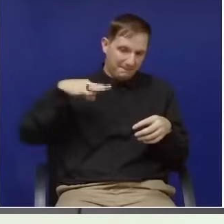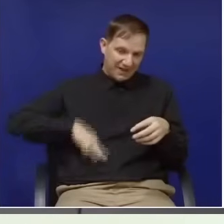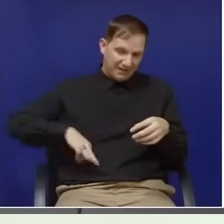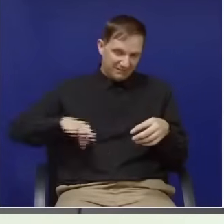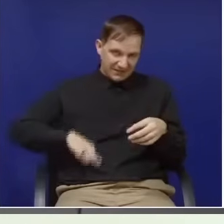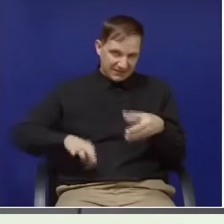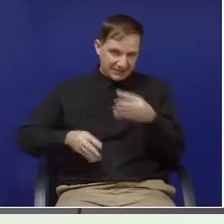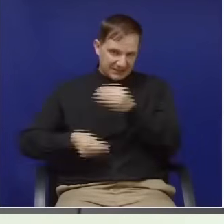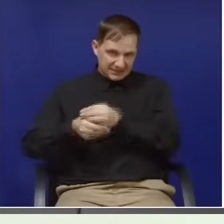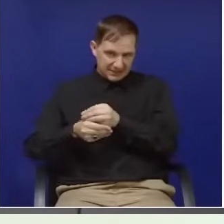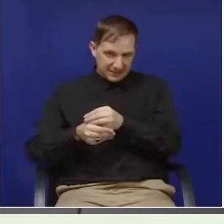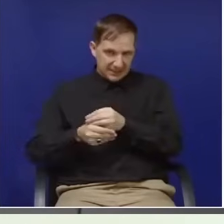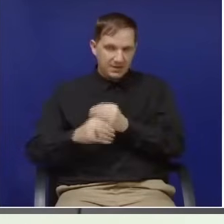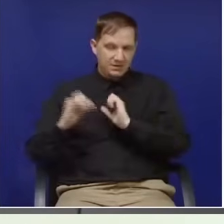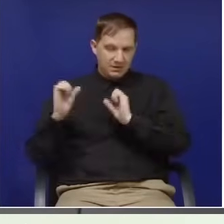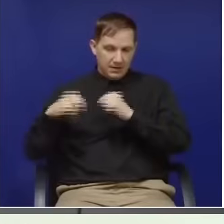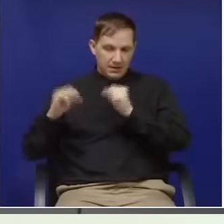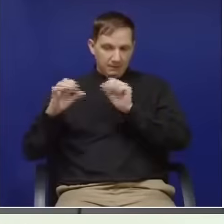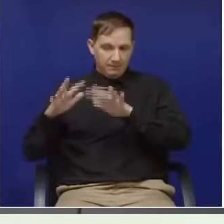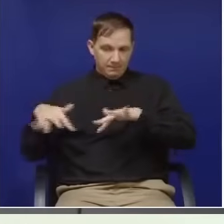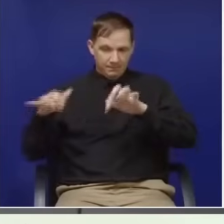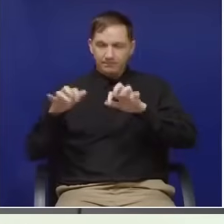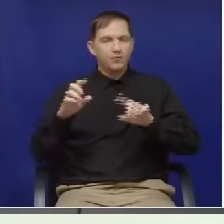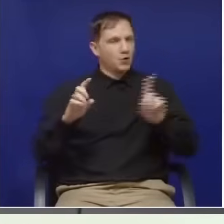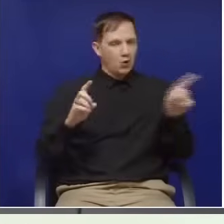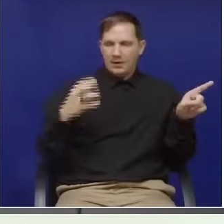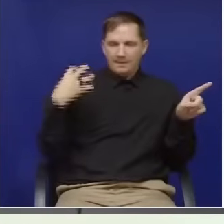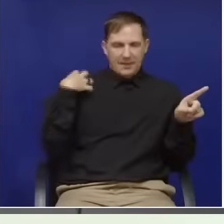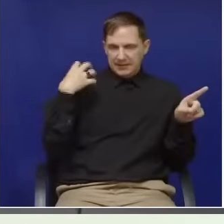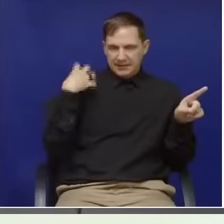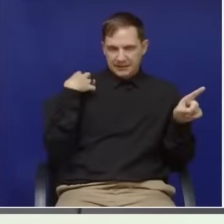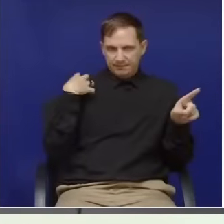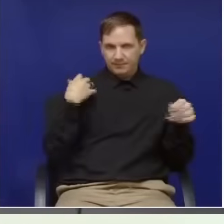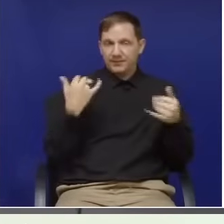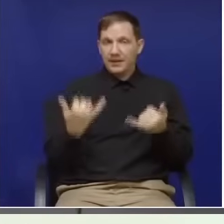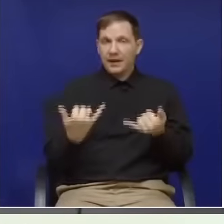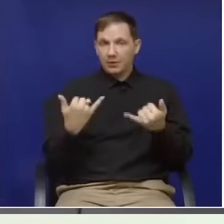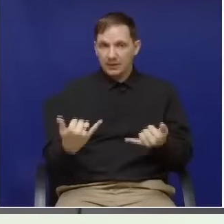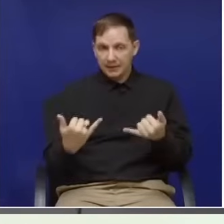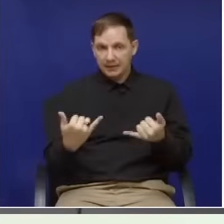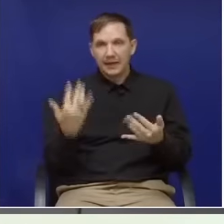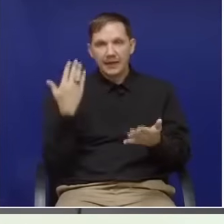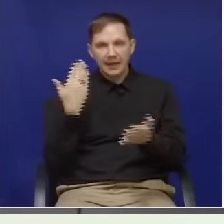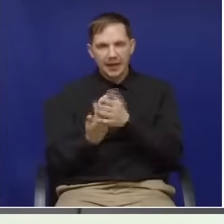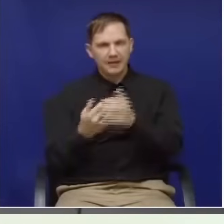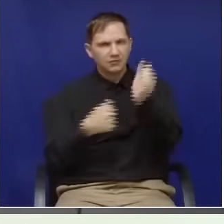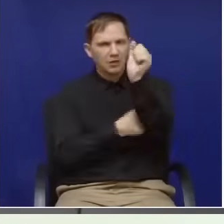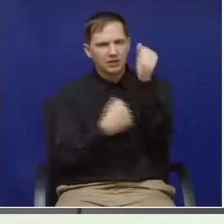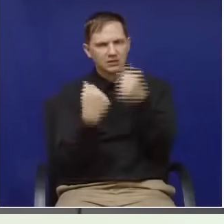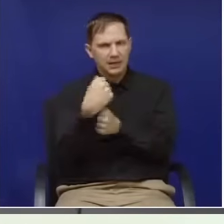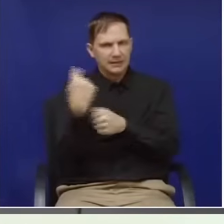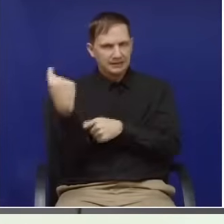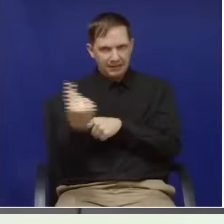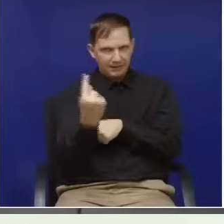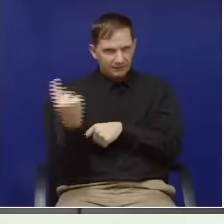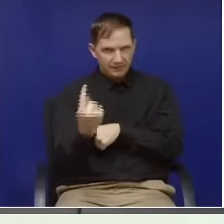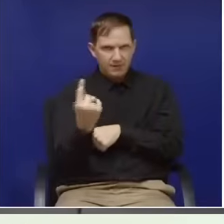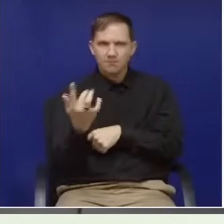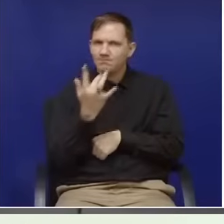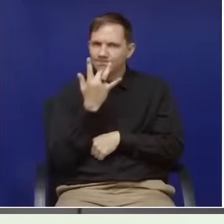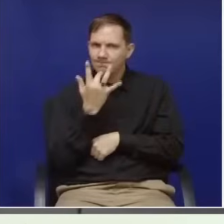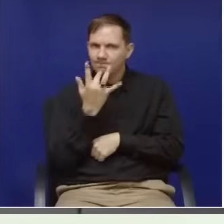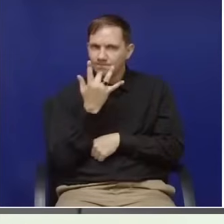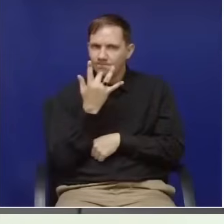by Parliament, not the Minister. Currently, each magistrate are allowed to structure the benefits in the manner is suitable to